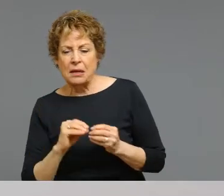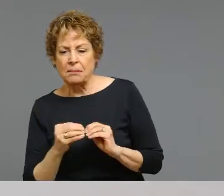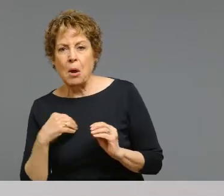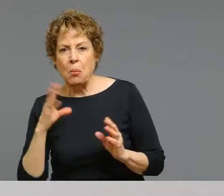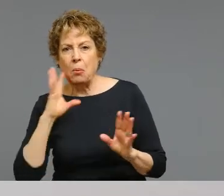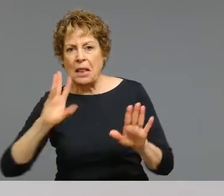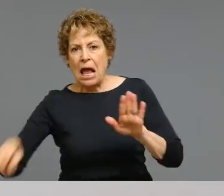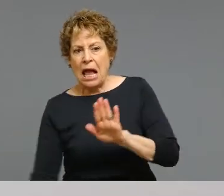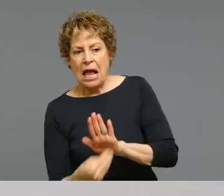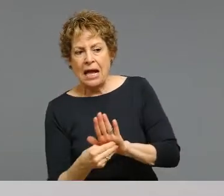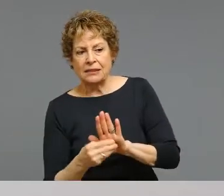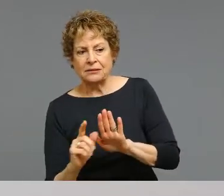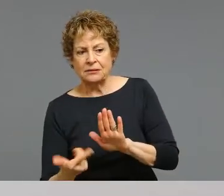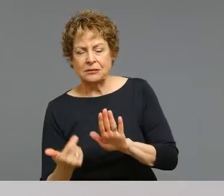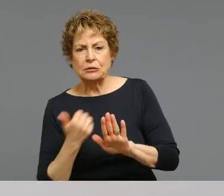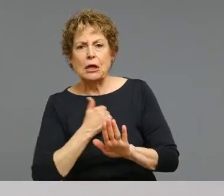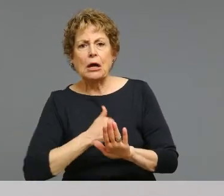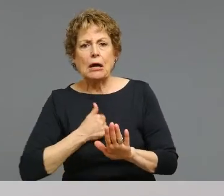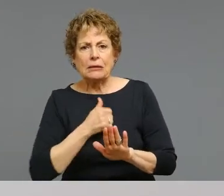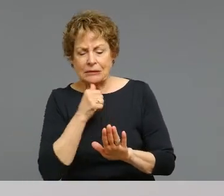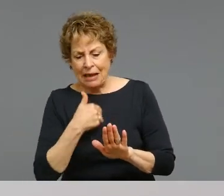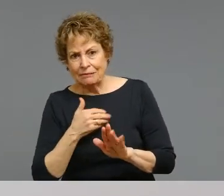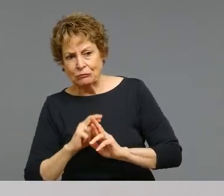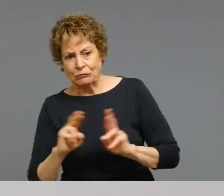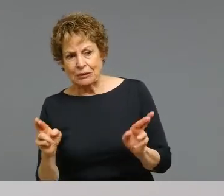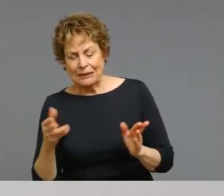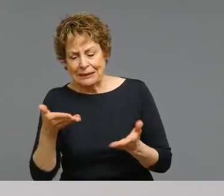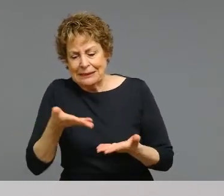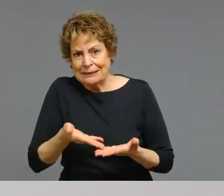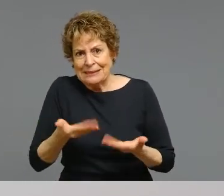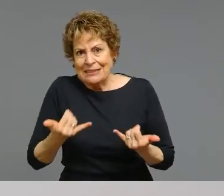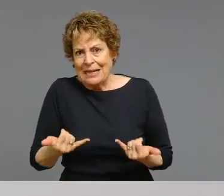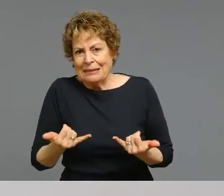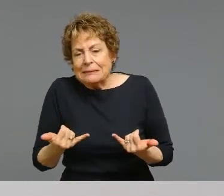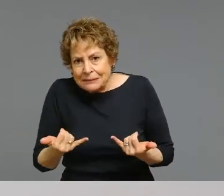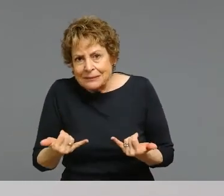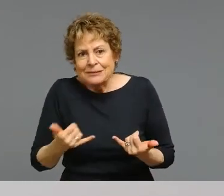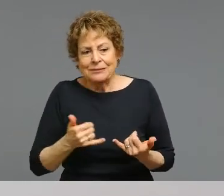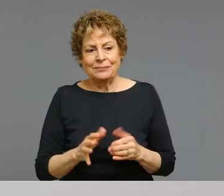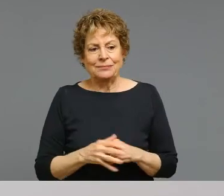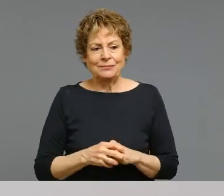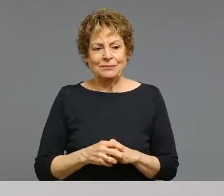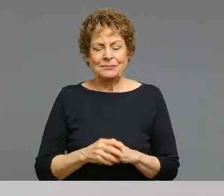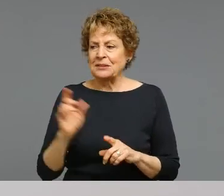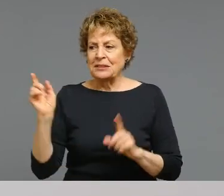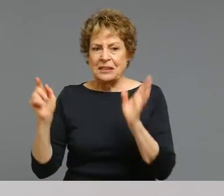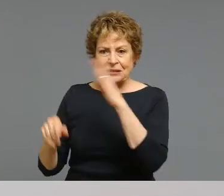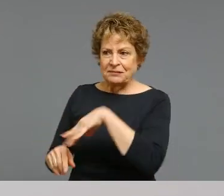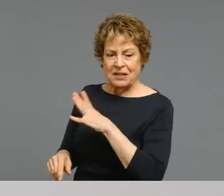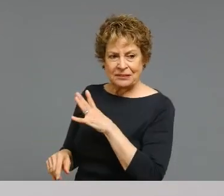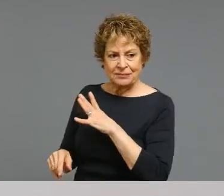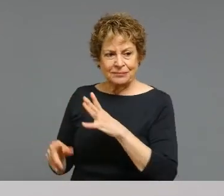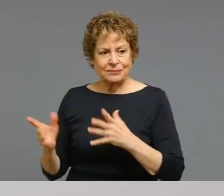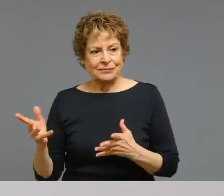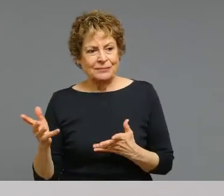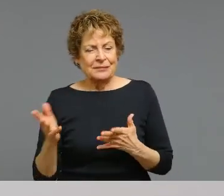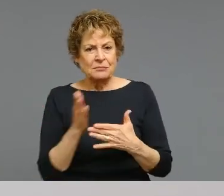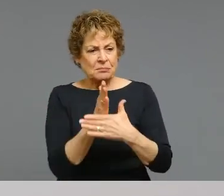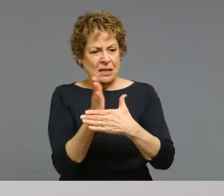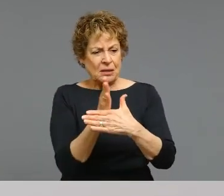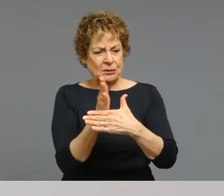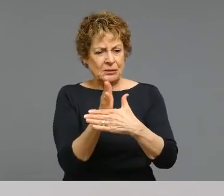I apologize. No problem. Yeah, no problem. I want to say it was like Okay. either 23